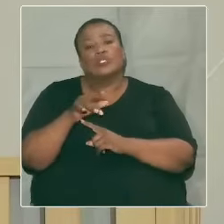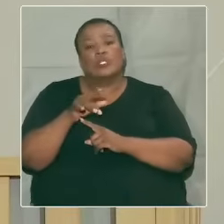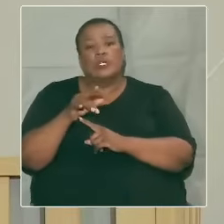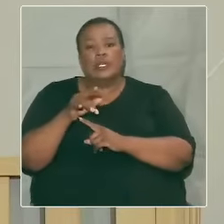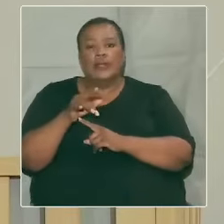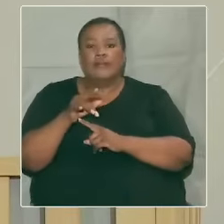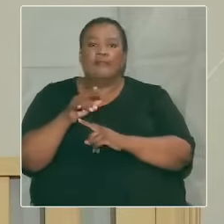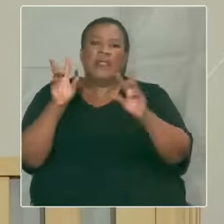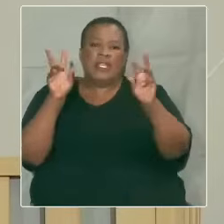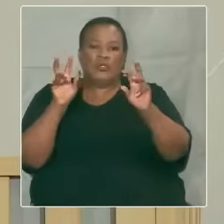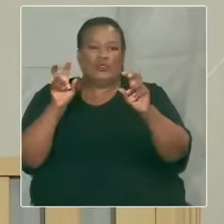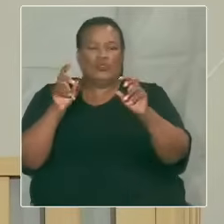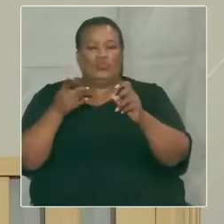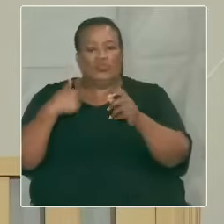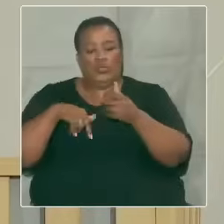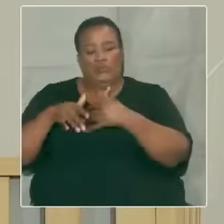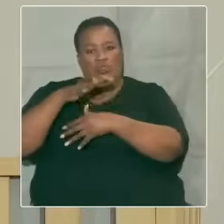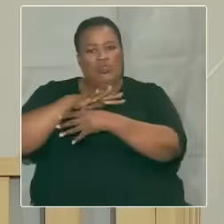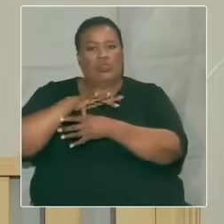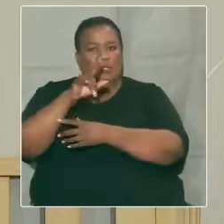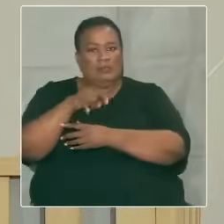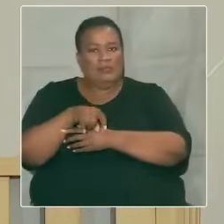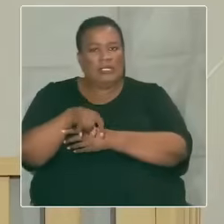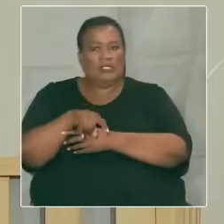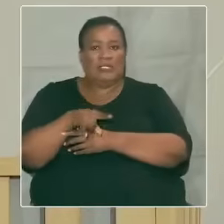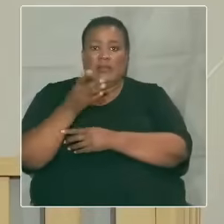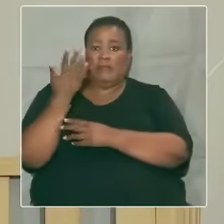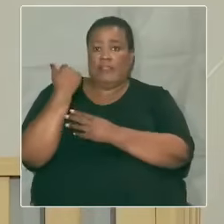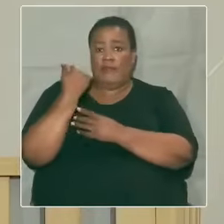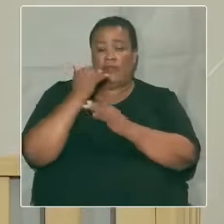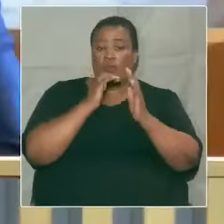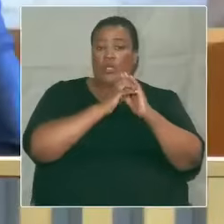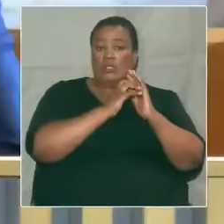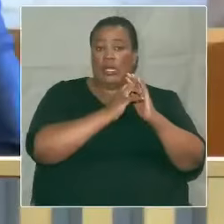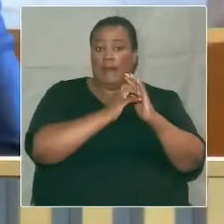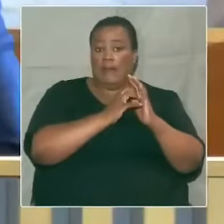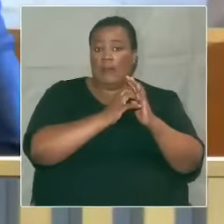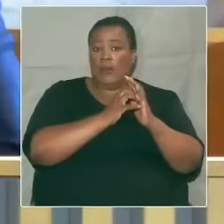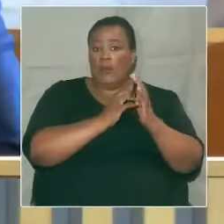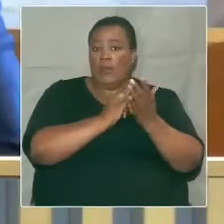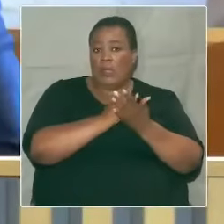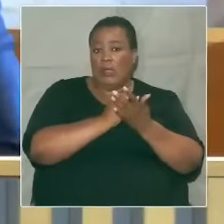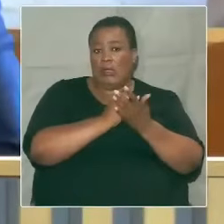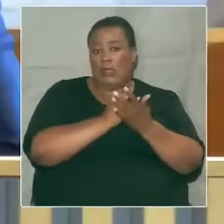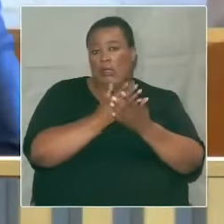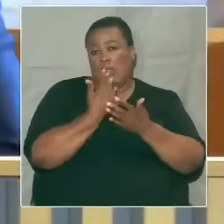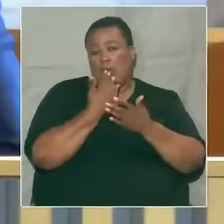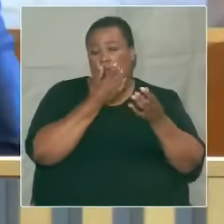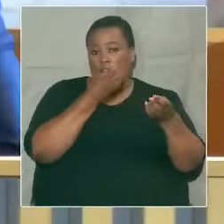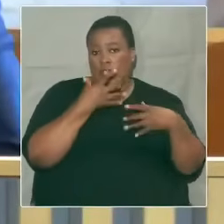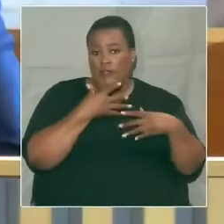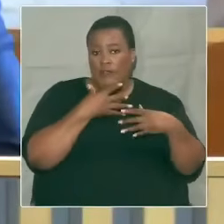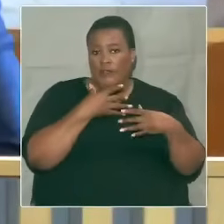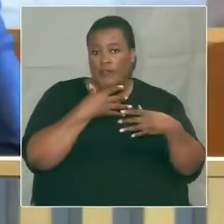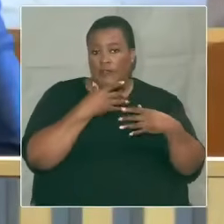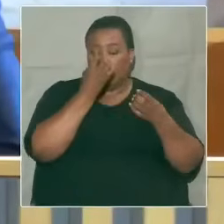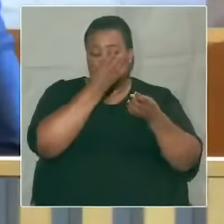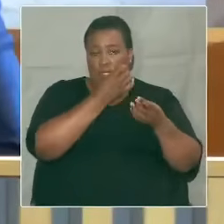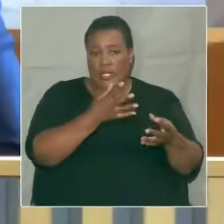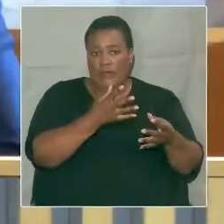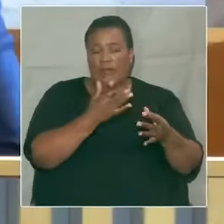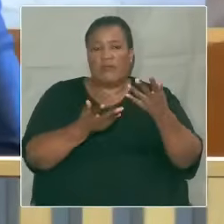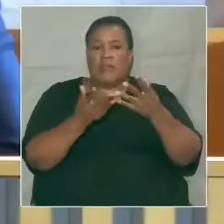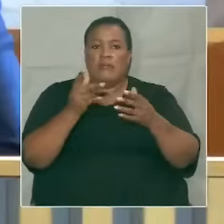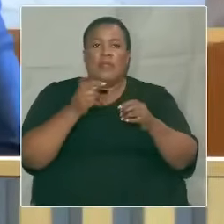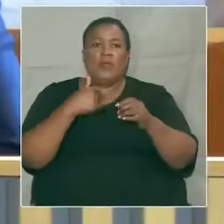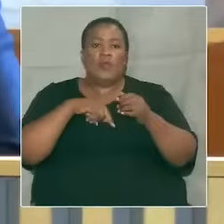prioritize in terms of, like I gave an earlier example to say you prioritize cash in transit,